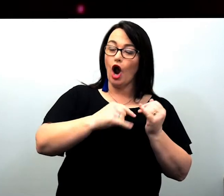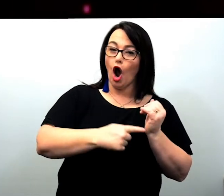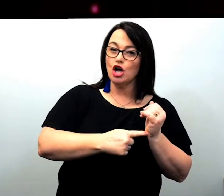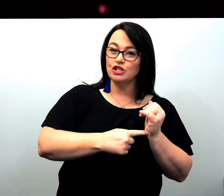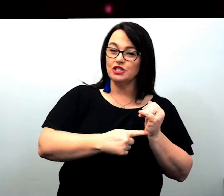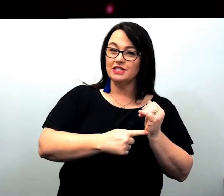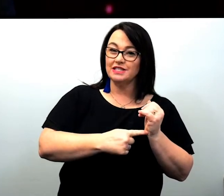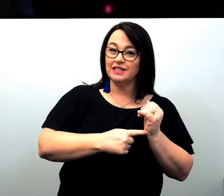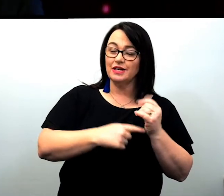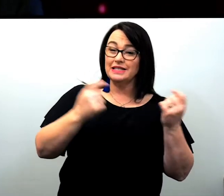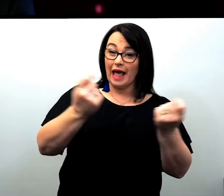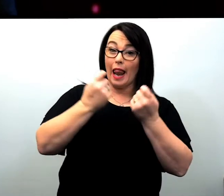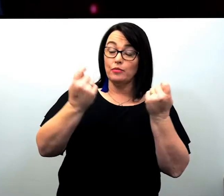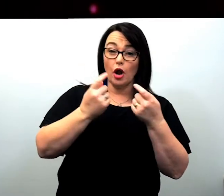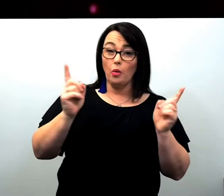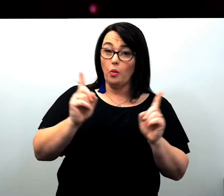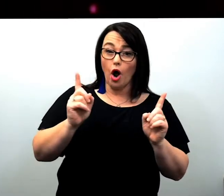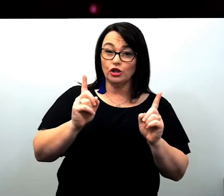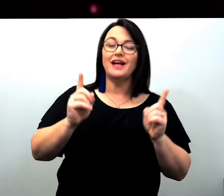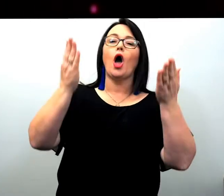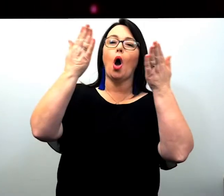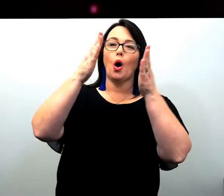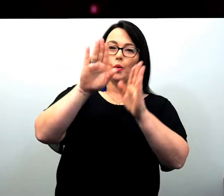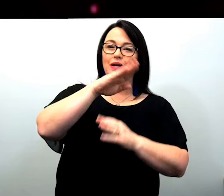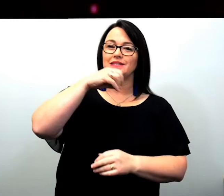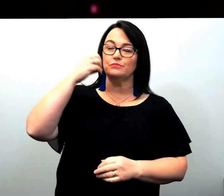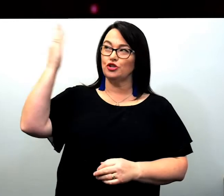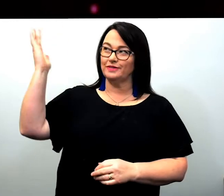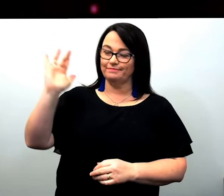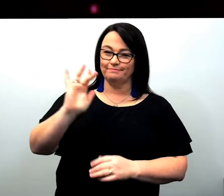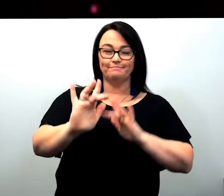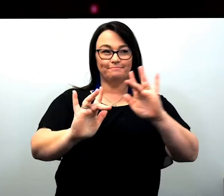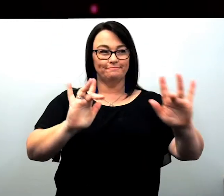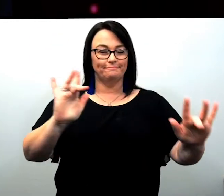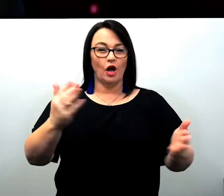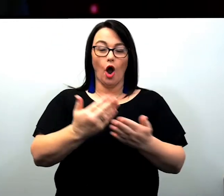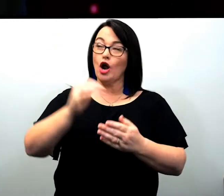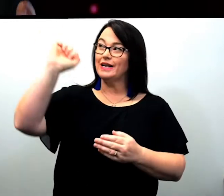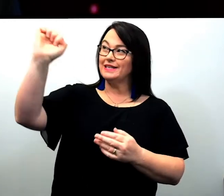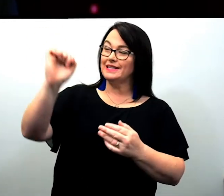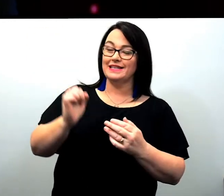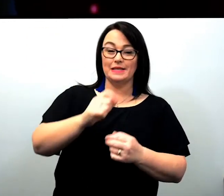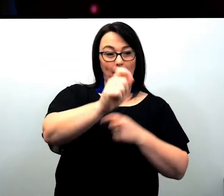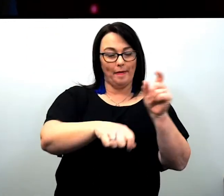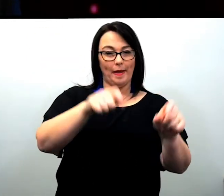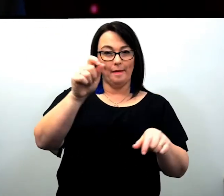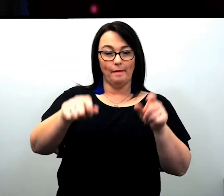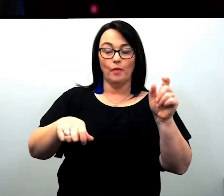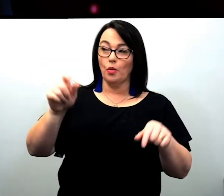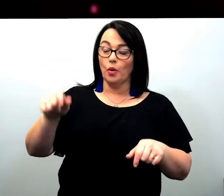two things, really. The coming of the Holy Spirit upon God's people, and also the birth of the